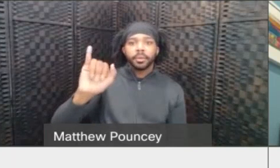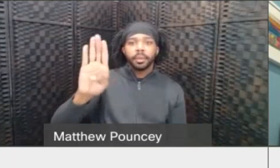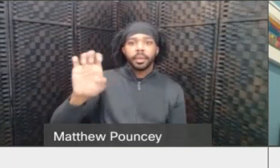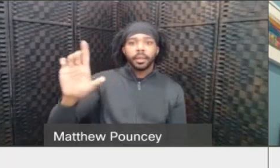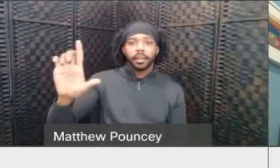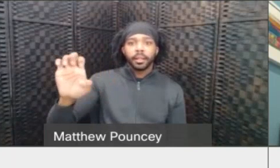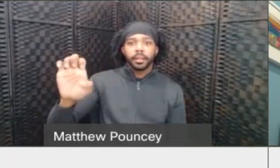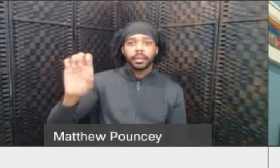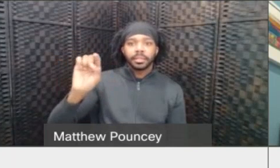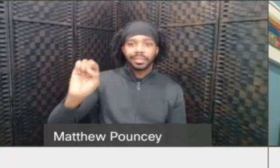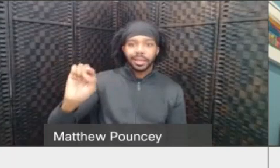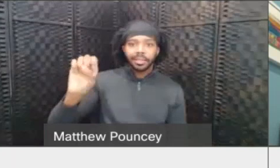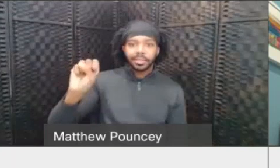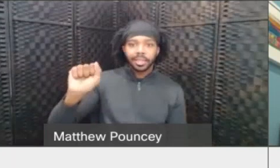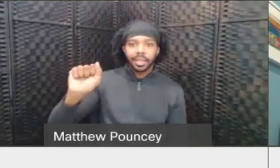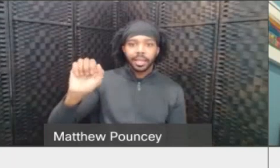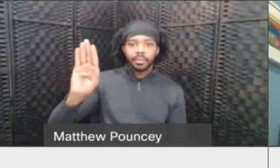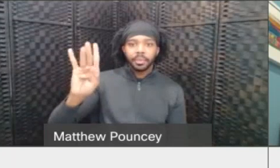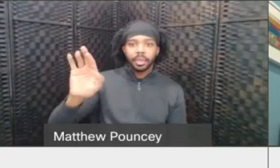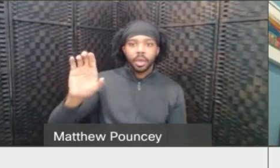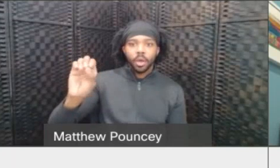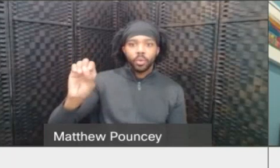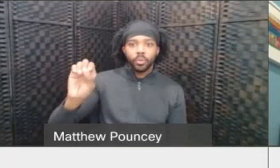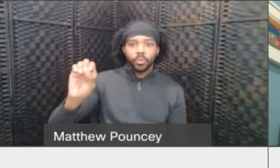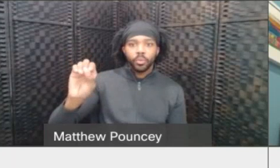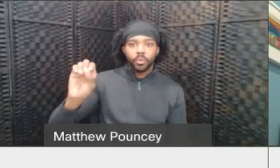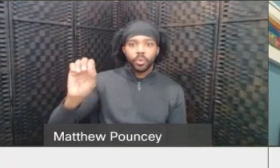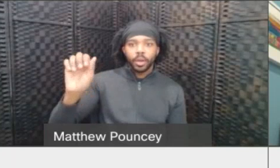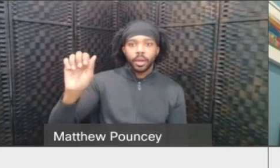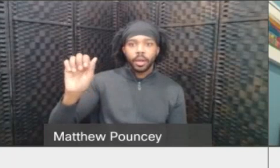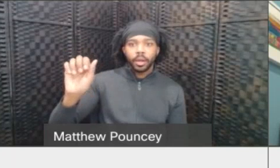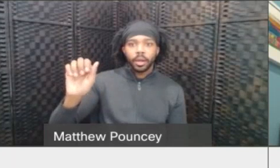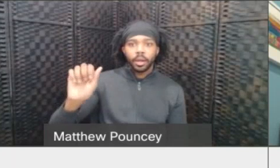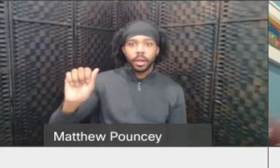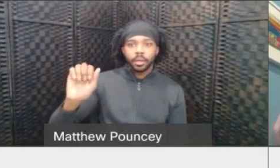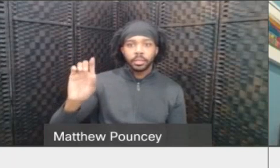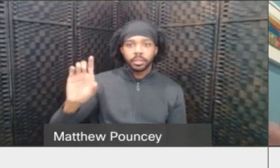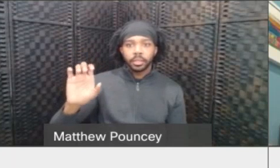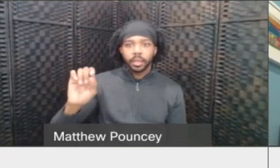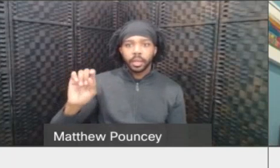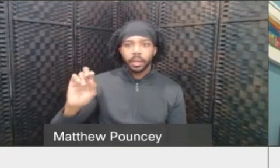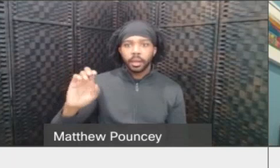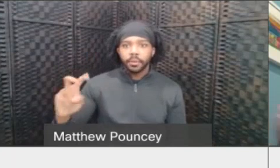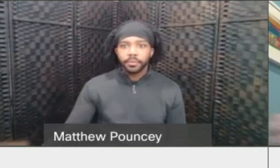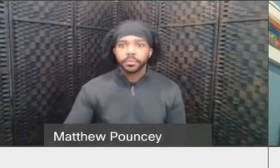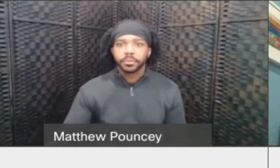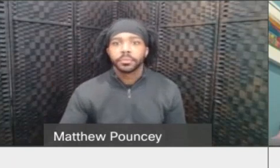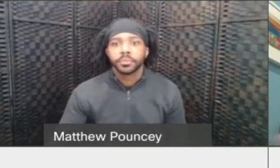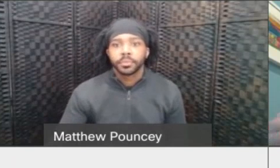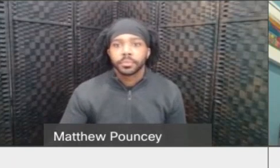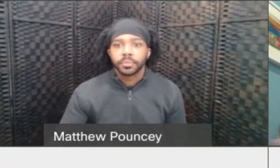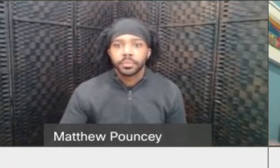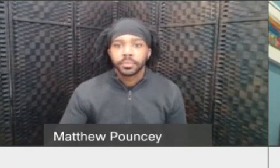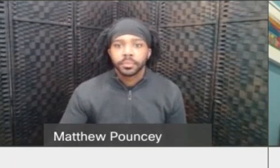maribel.sabio@dc.gov. People, I'm seeing from a lot of people that they don't see this in the chat, but I'm looking at Maribel's email right